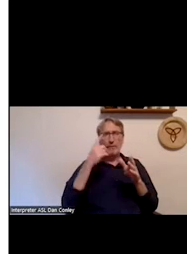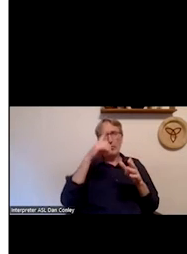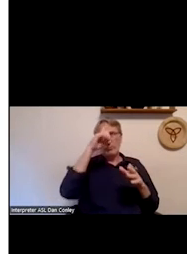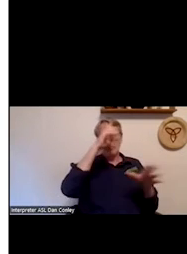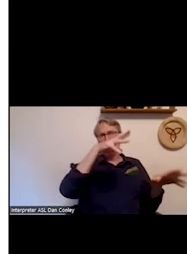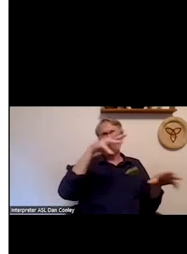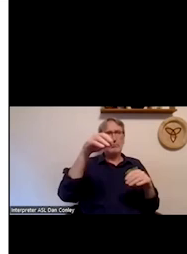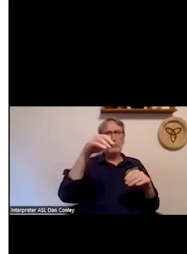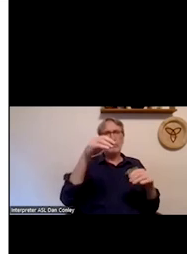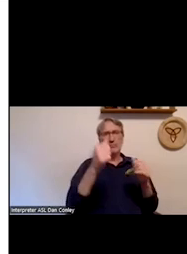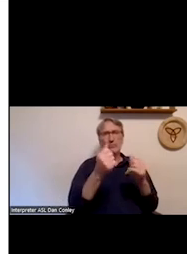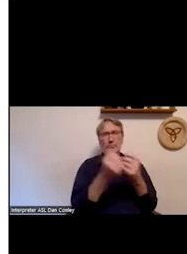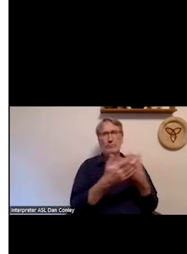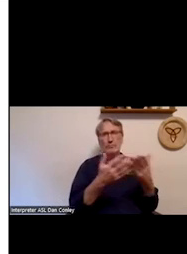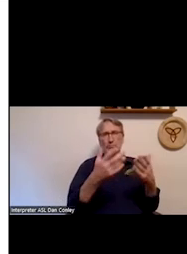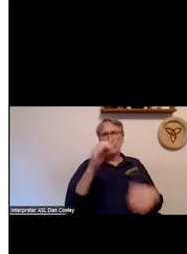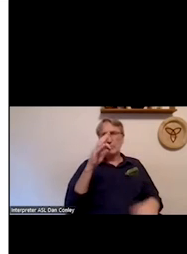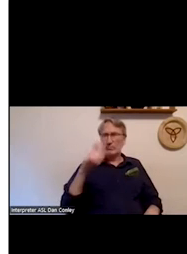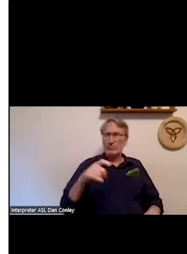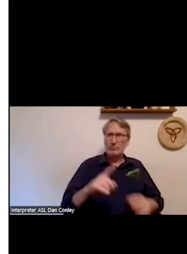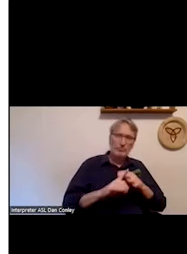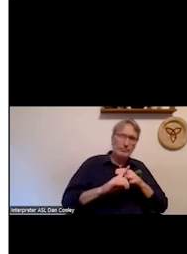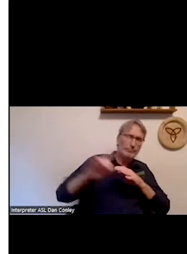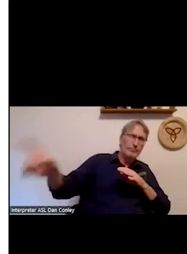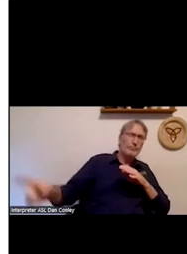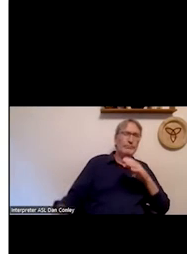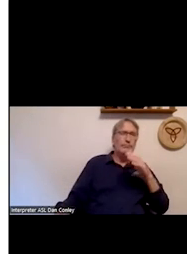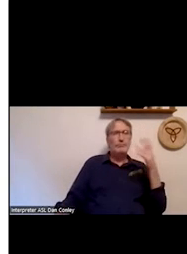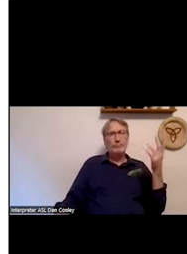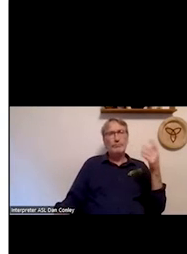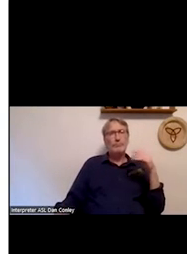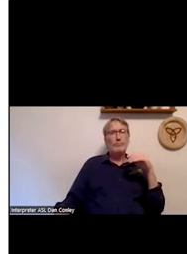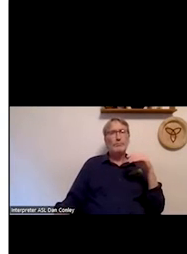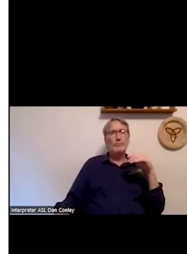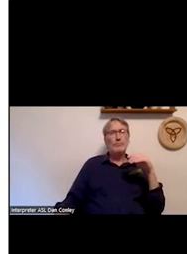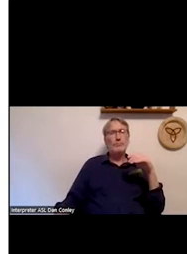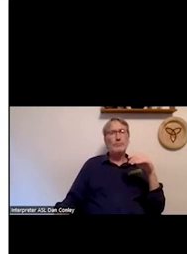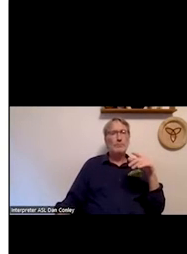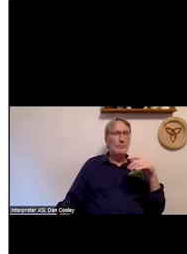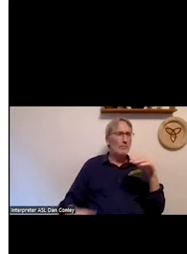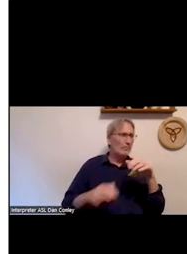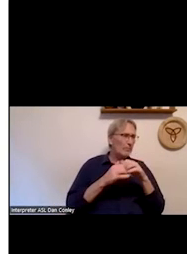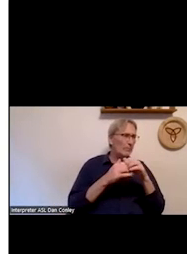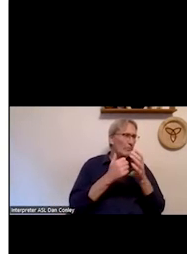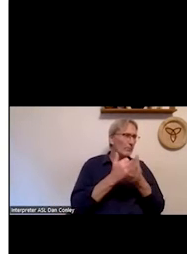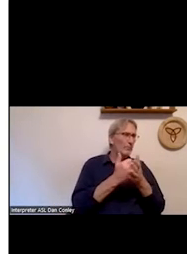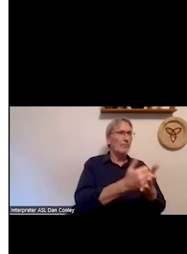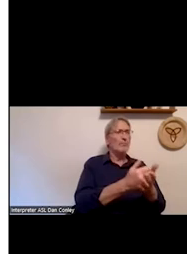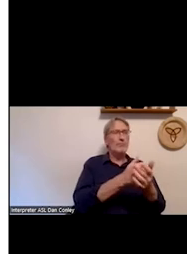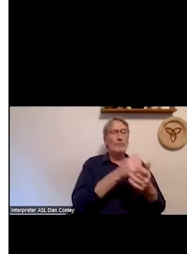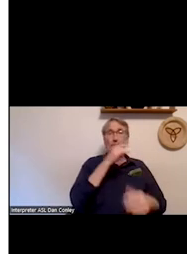outages or an evacuation if the family has to leave their home urgently, and recommendations for helping their child cope.